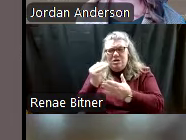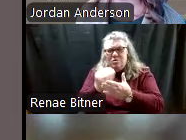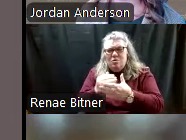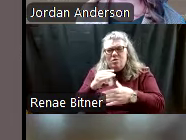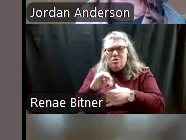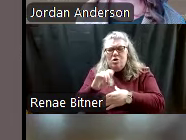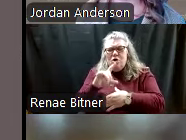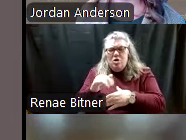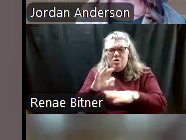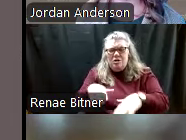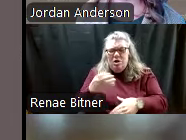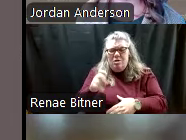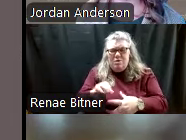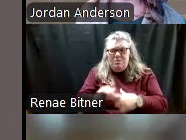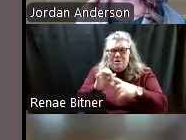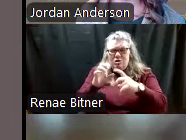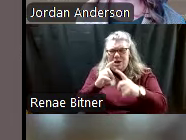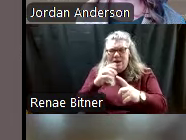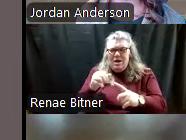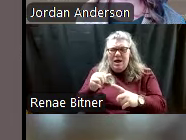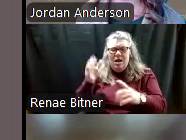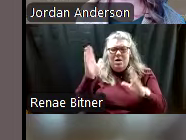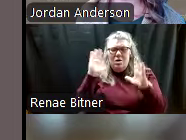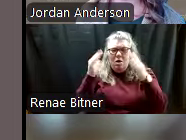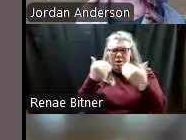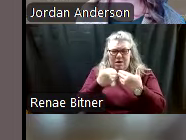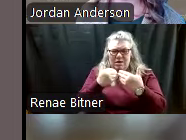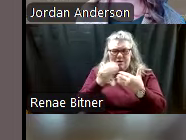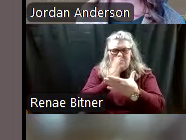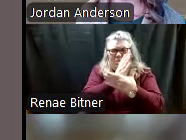early childhood special education and autism spectrum disorder.